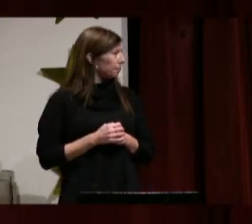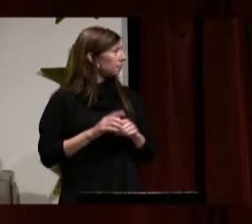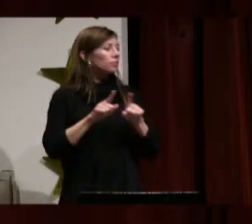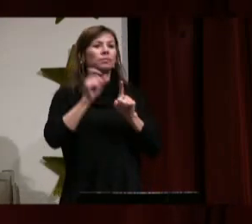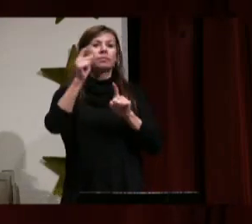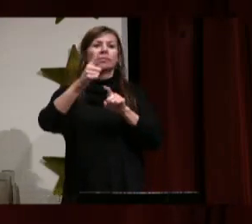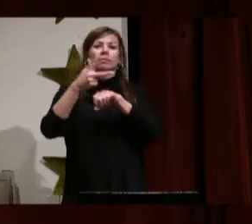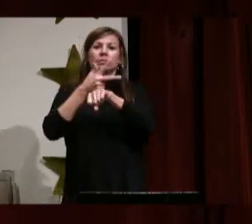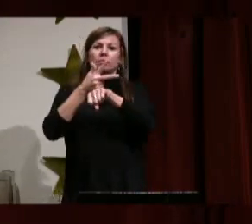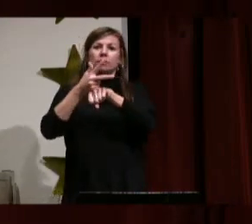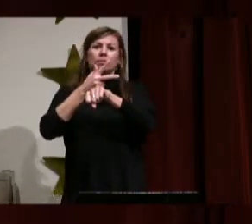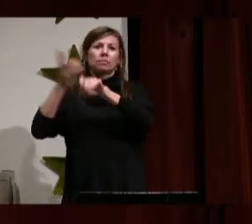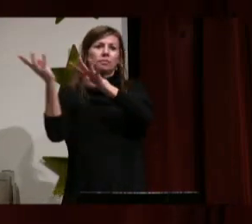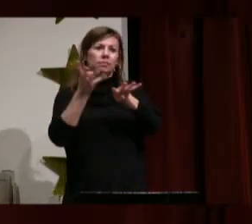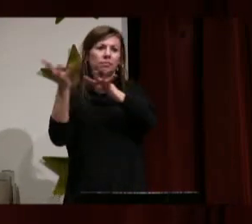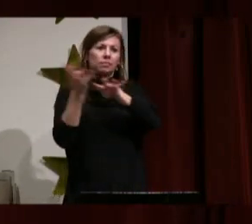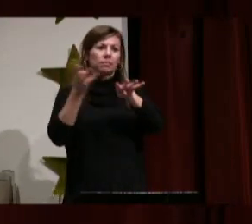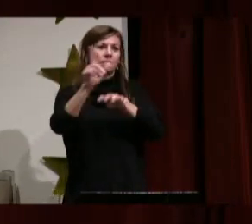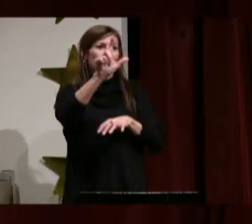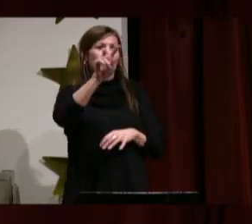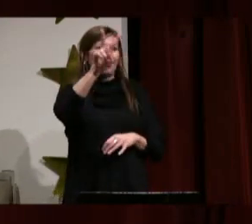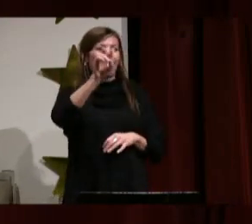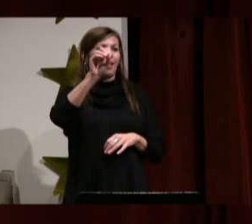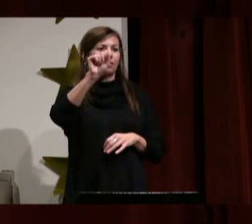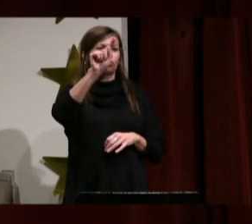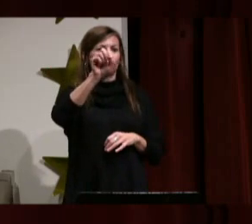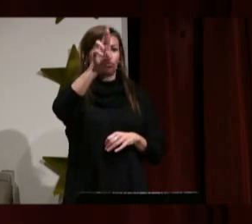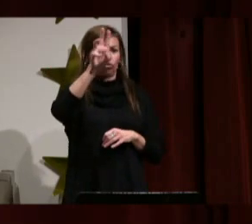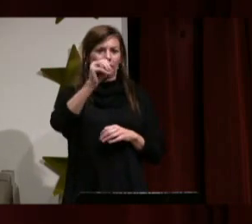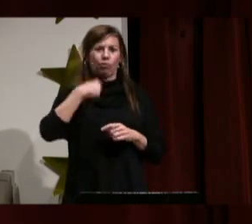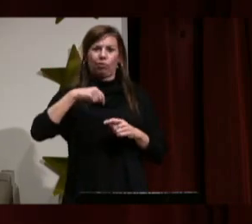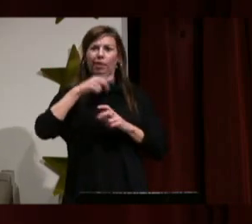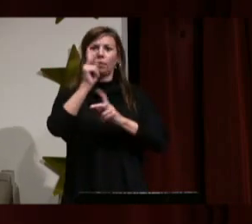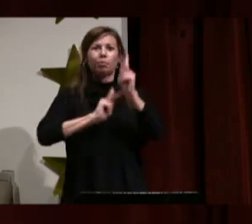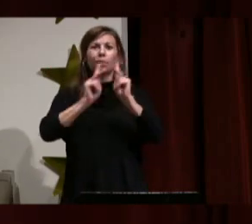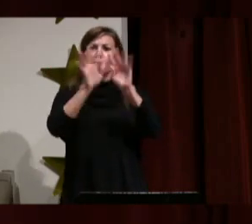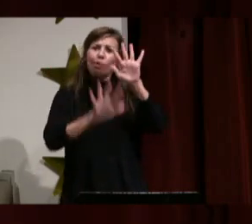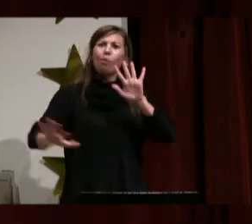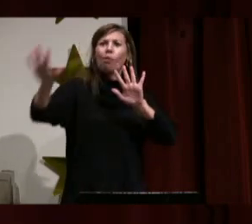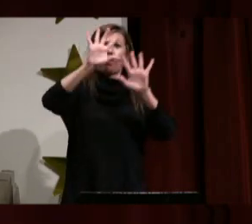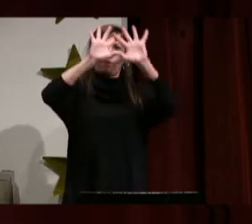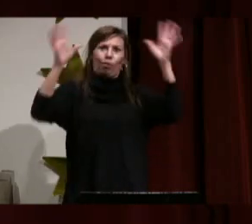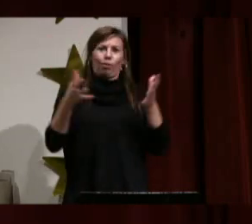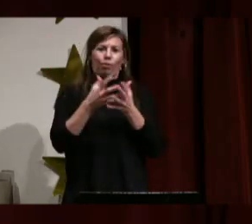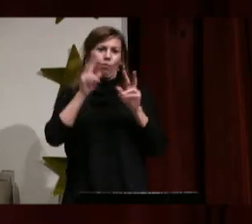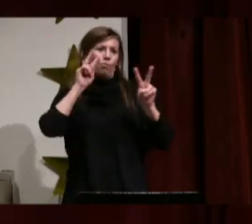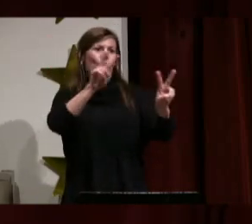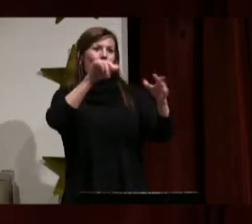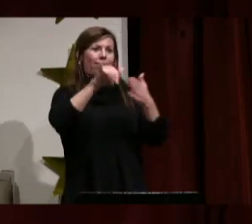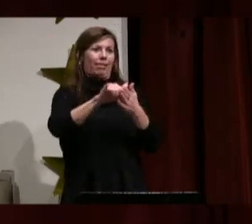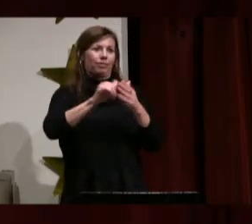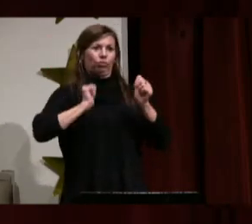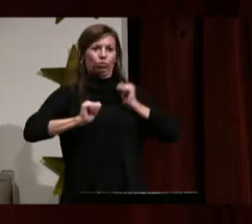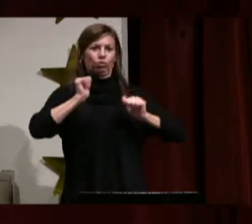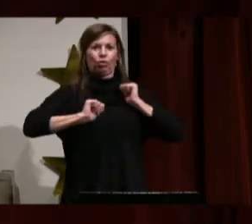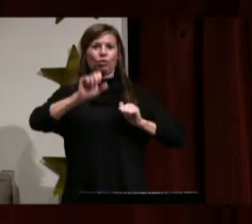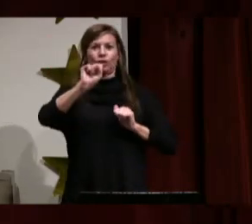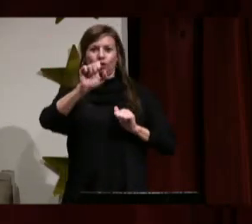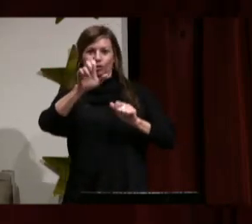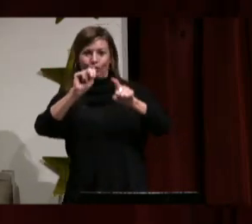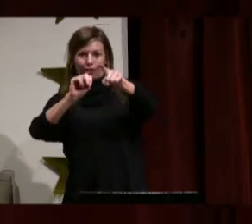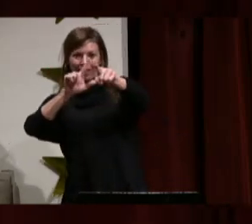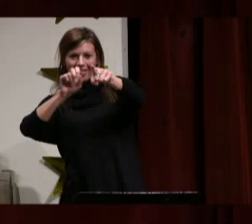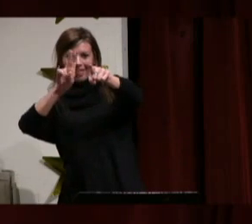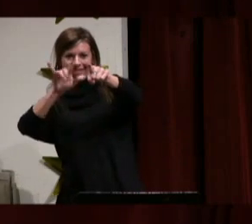live streamed. So we have people from all over the world who are watching this show tonight. Sean Livier is back there with all